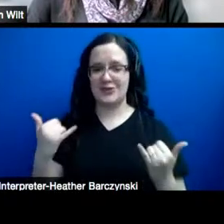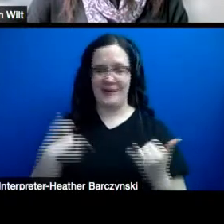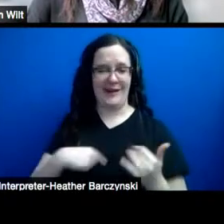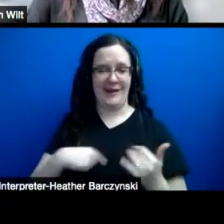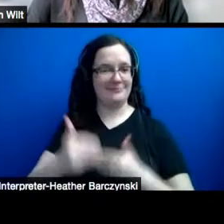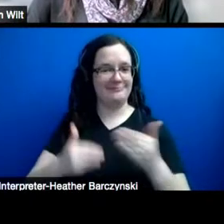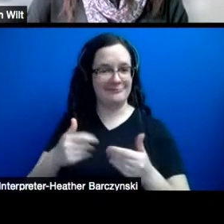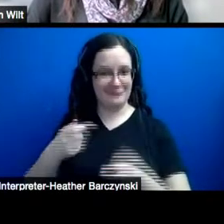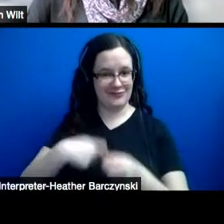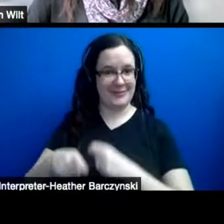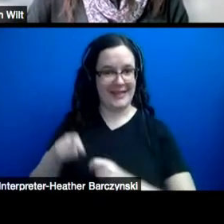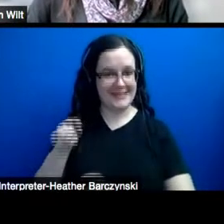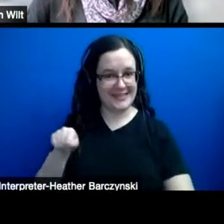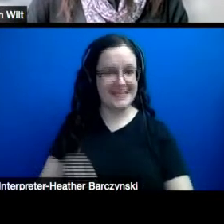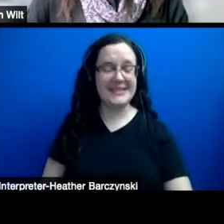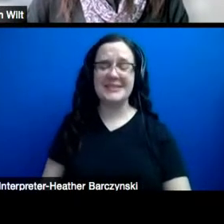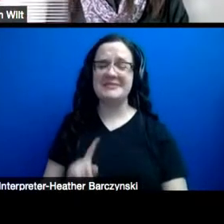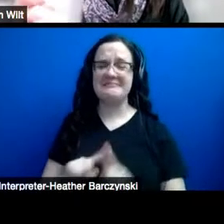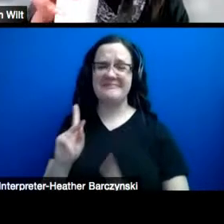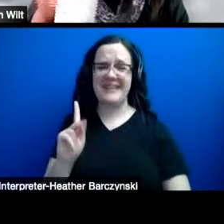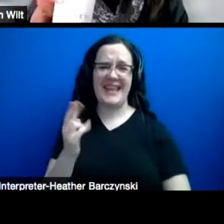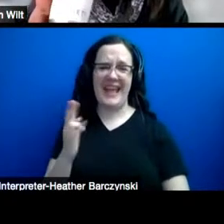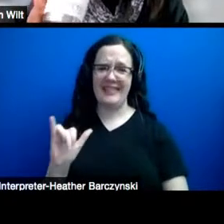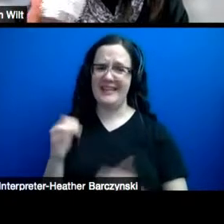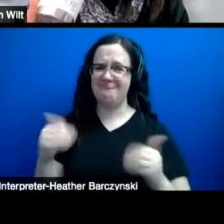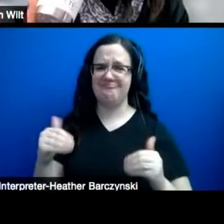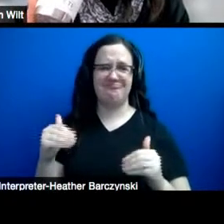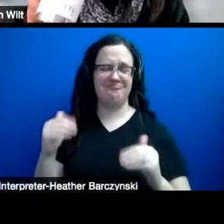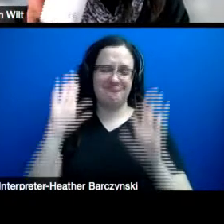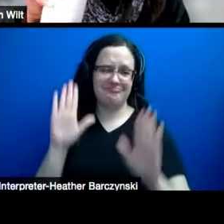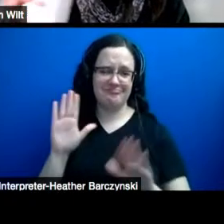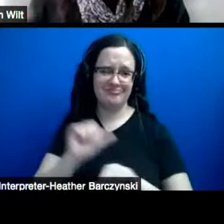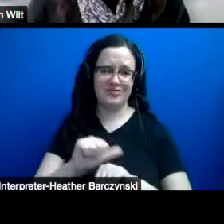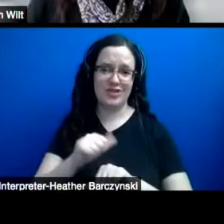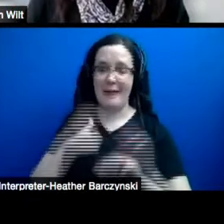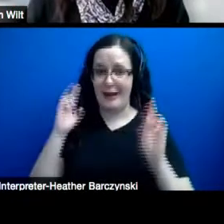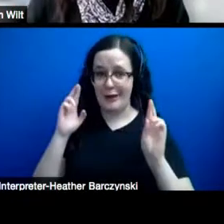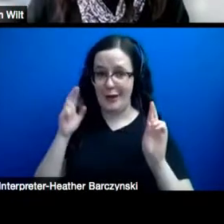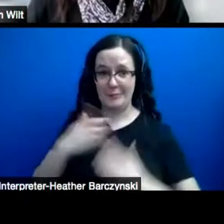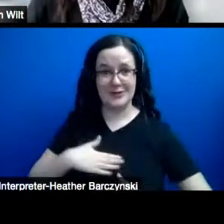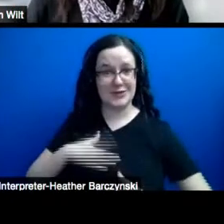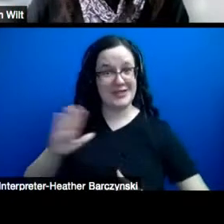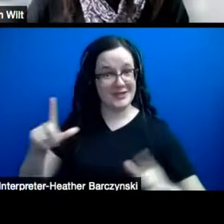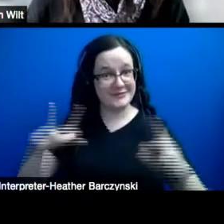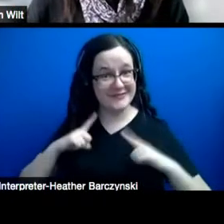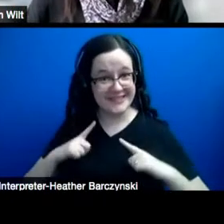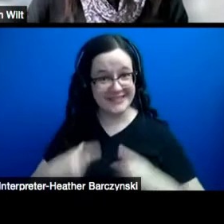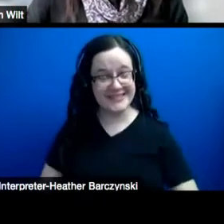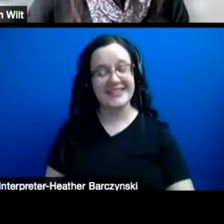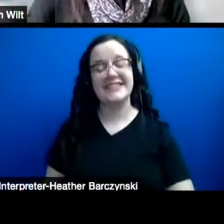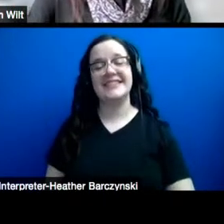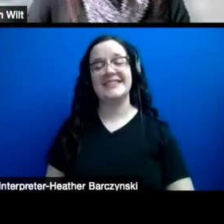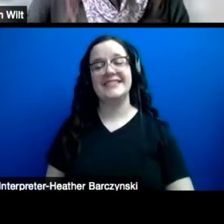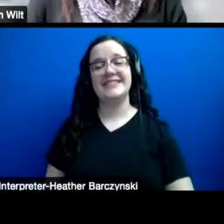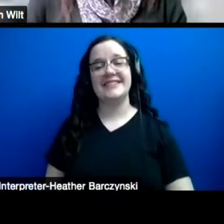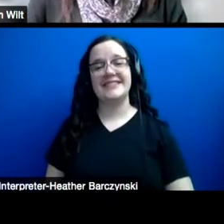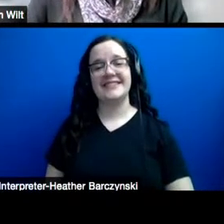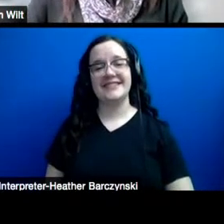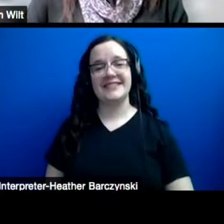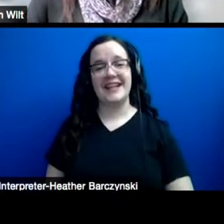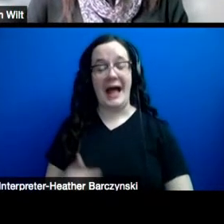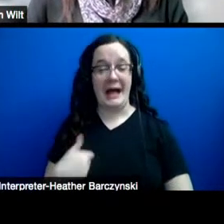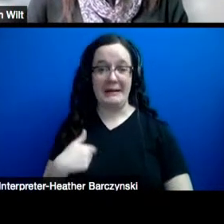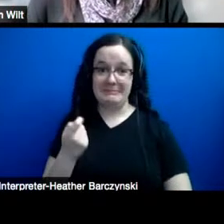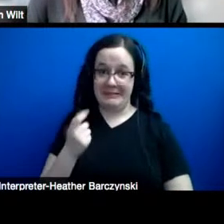that. But Kathy, she did a fantastic job. I'm hoping she enjoys her retirement. Little